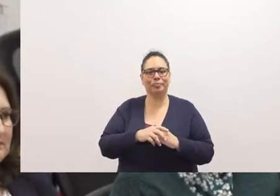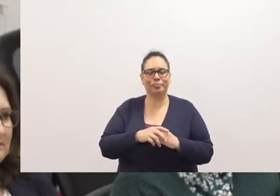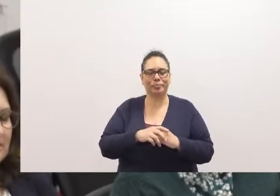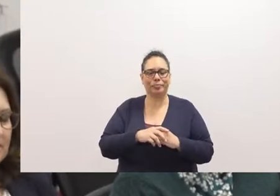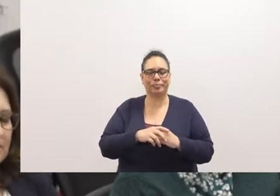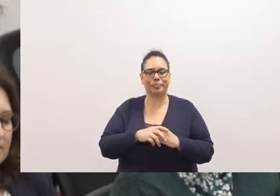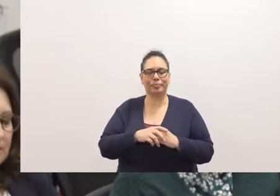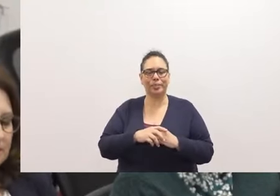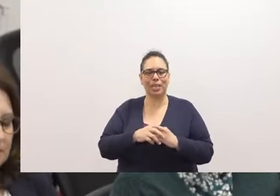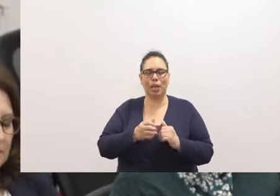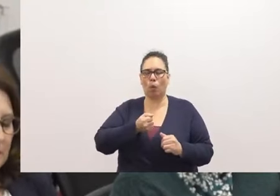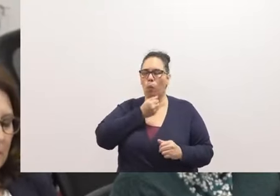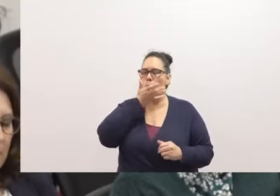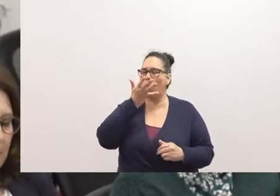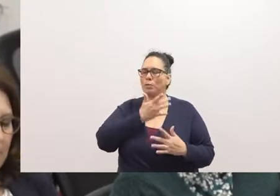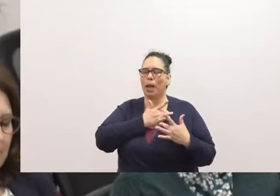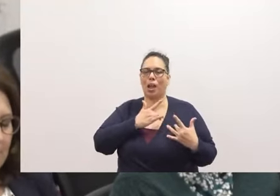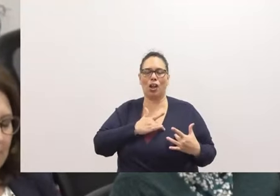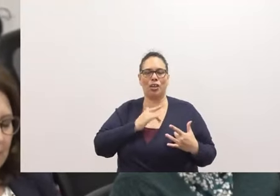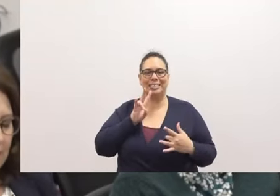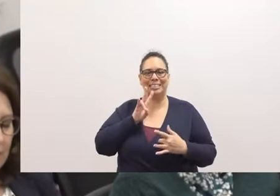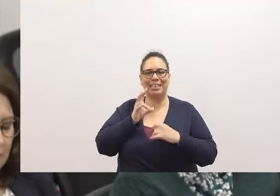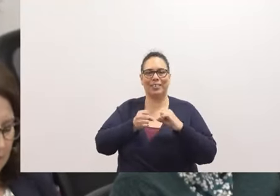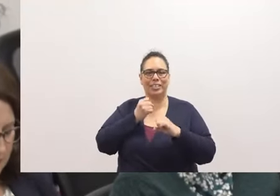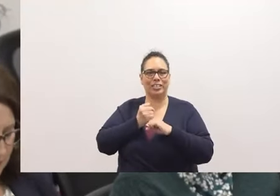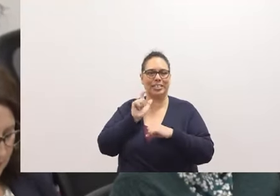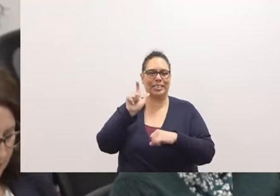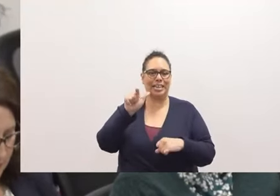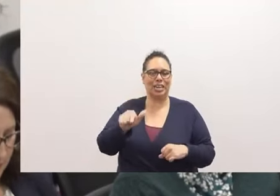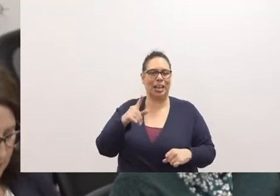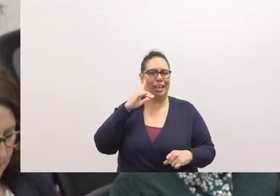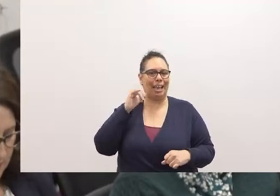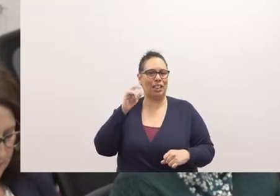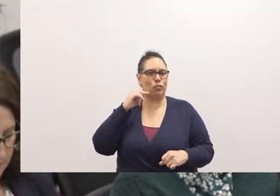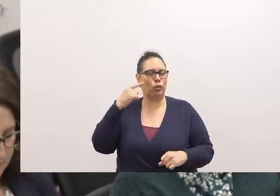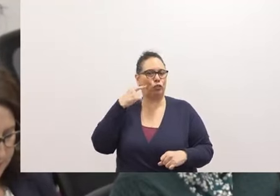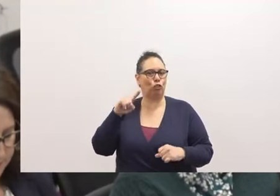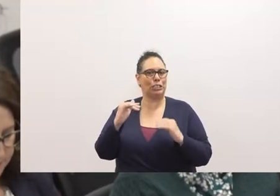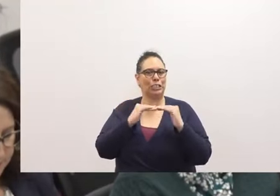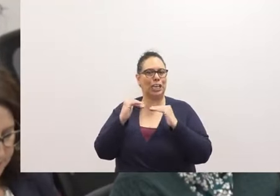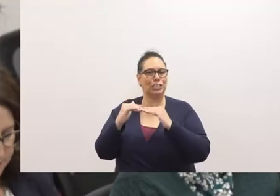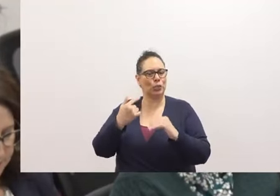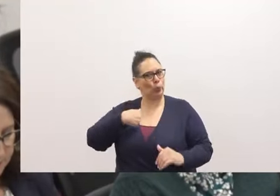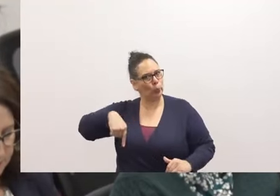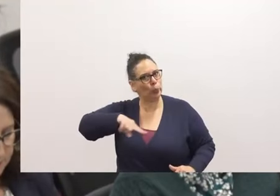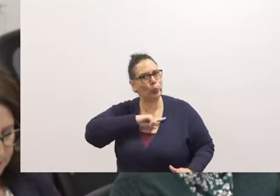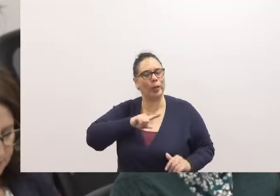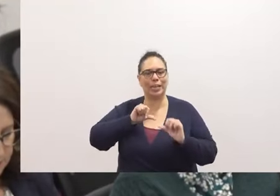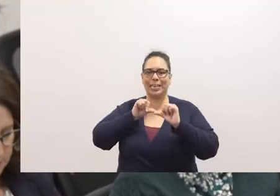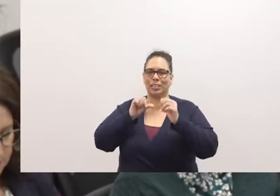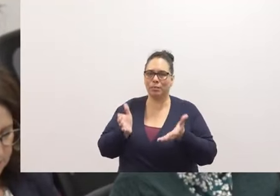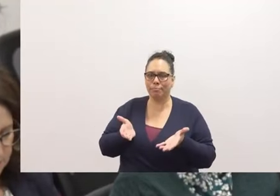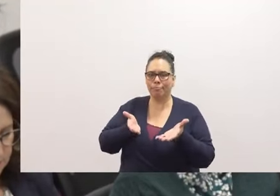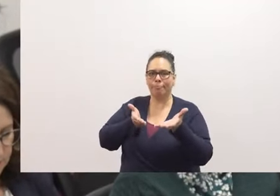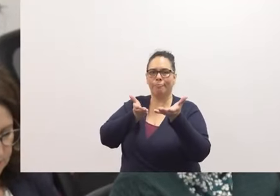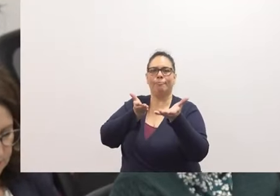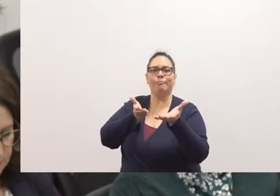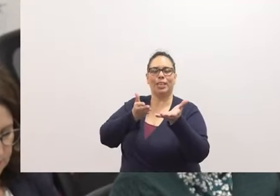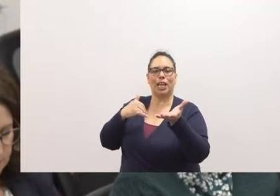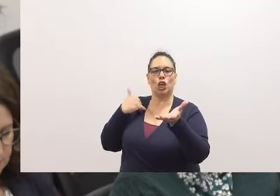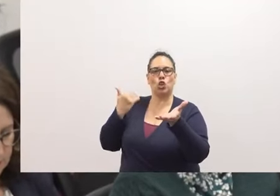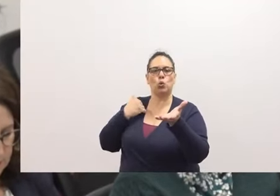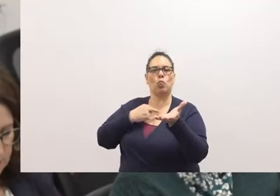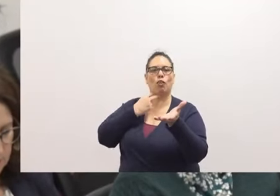And it just warms my heart that 7 years later, we, Californians for Justice, are continuing to uplift and empower youth